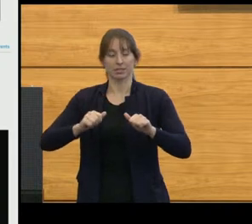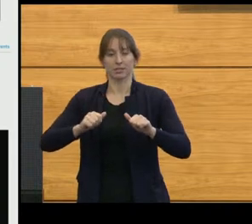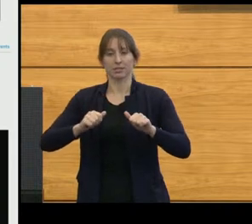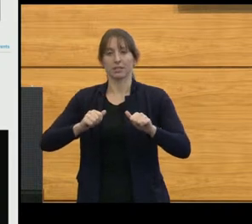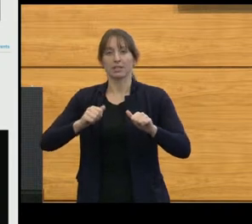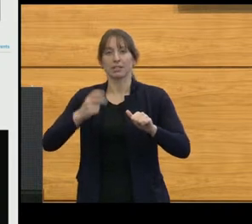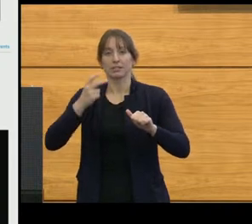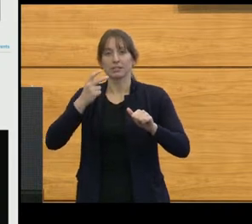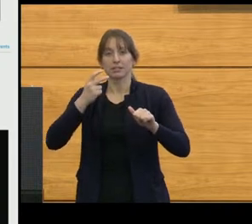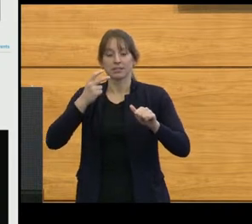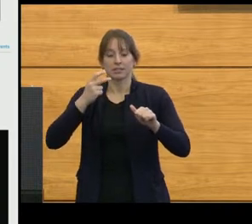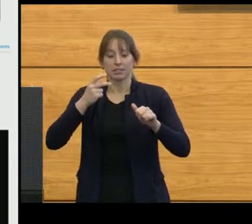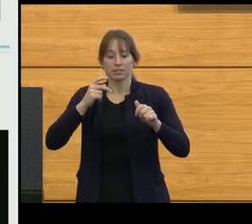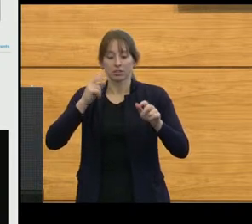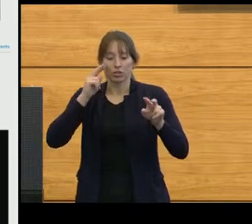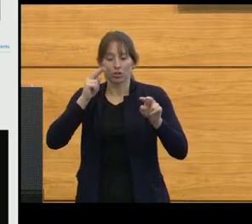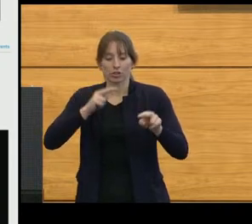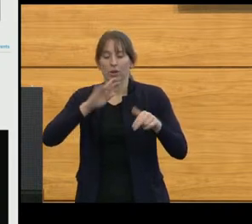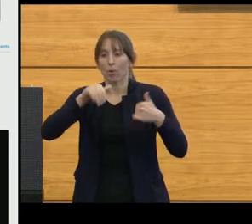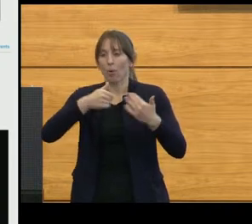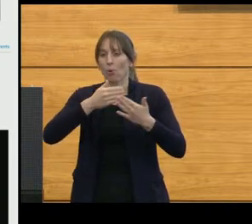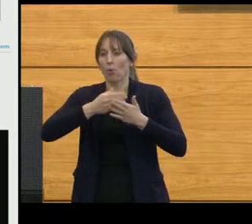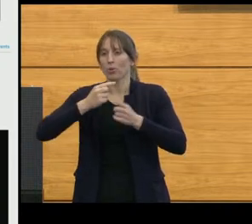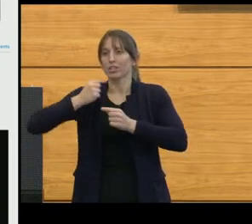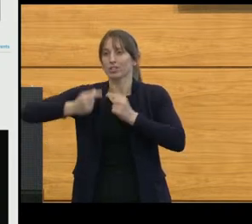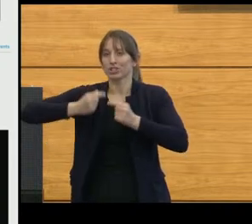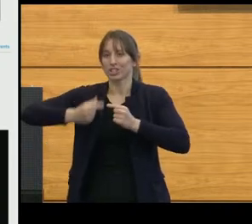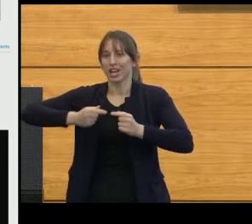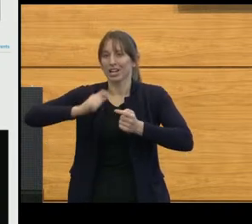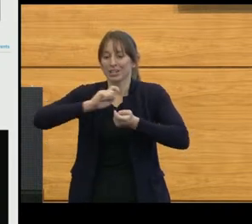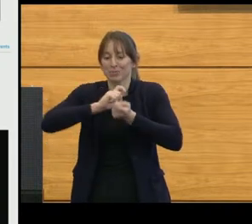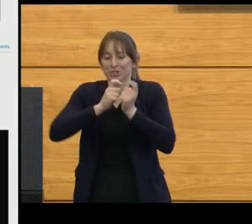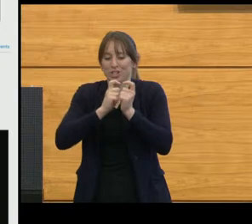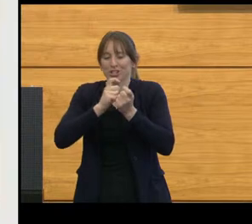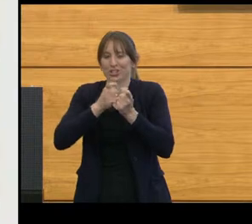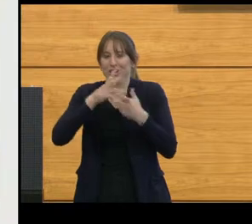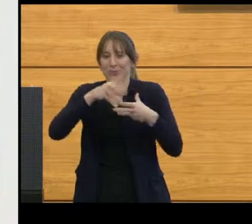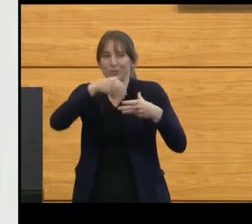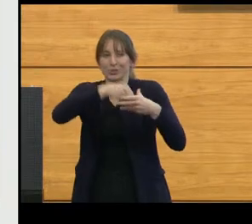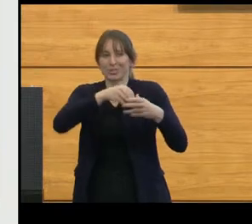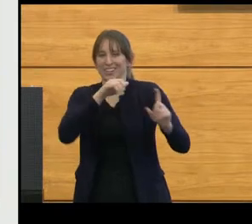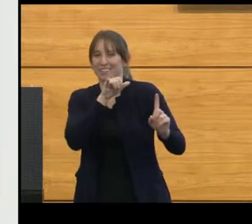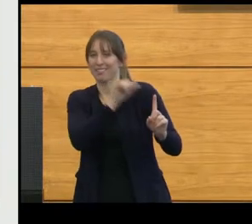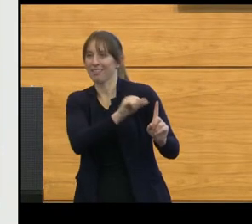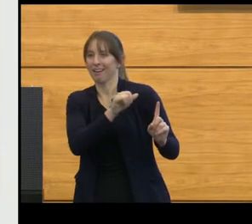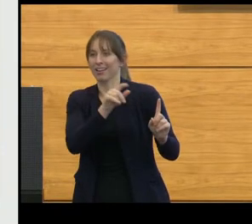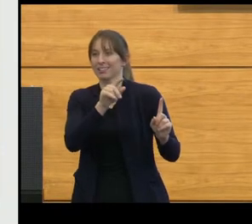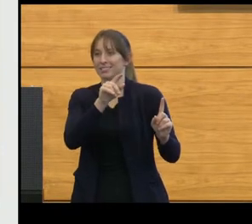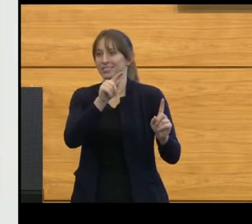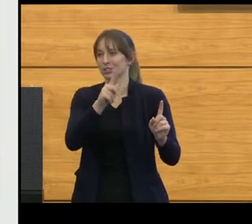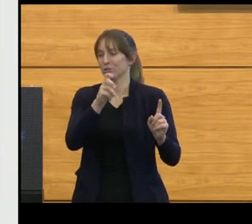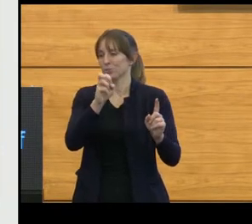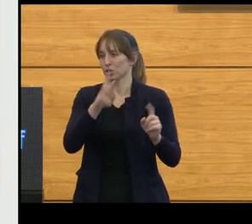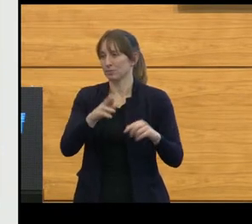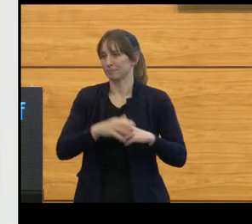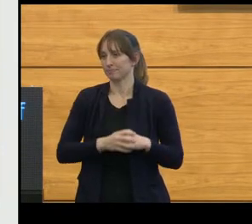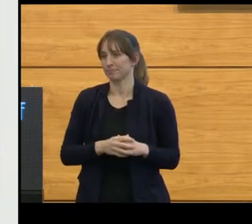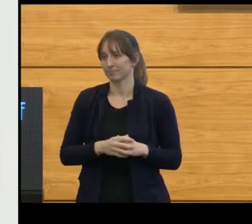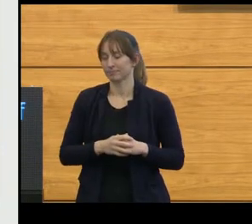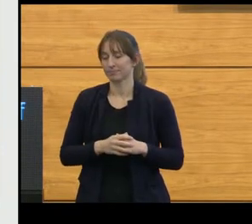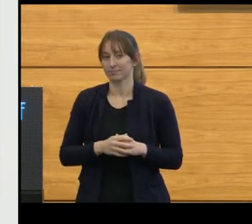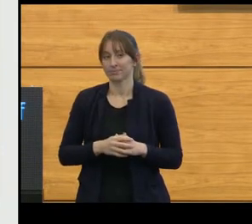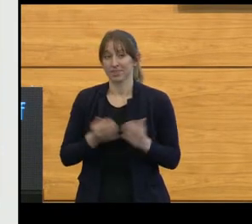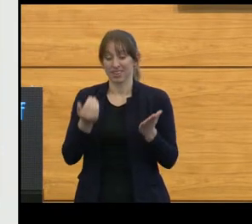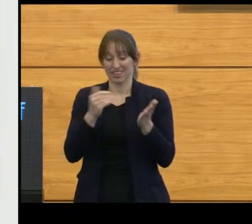various genetic mutations that were part of the brain tumor. Again, this